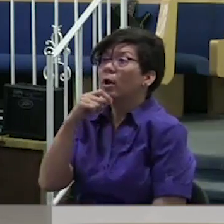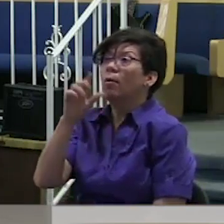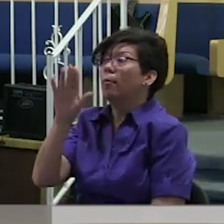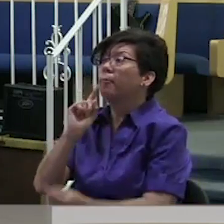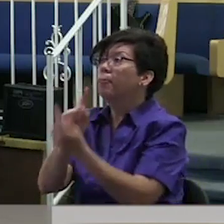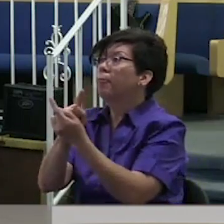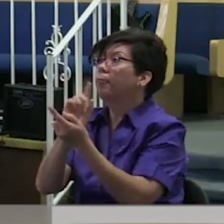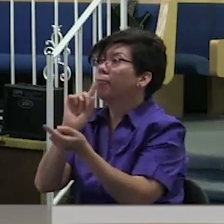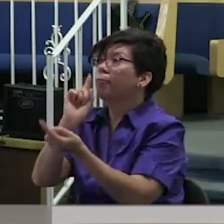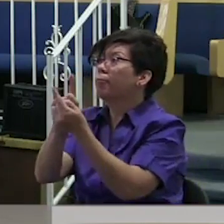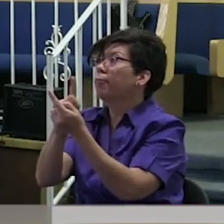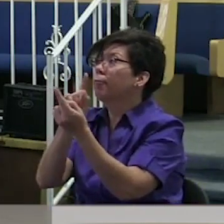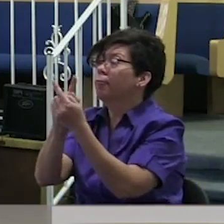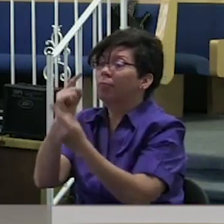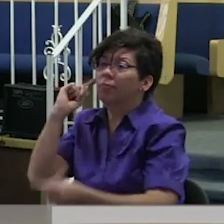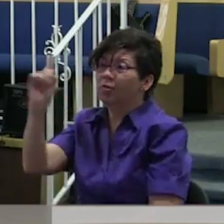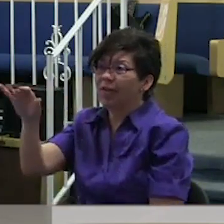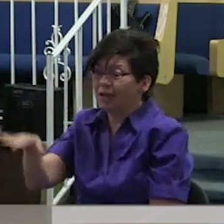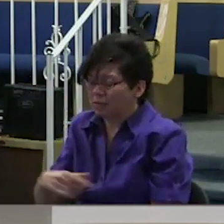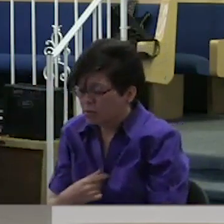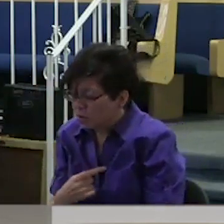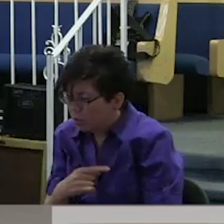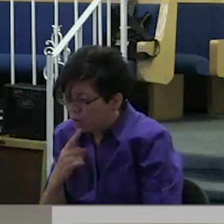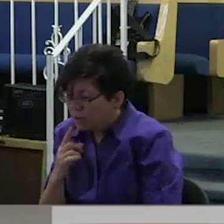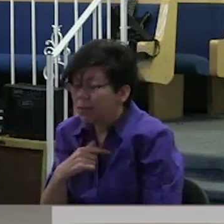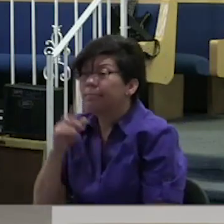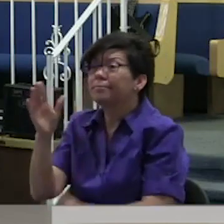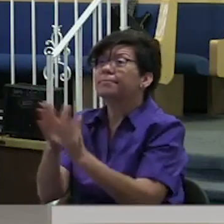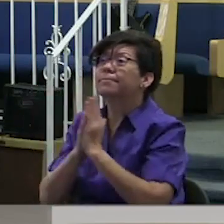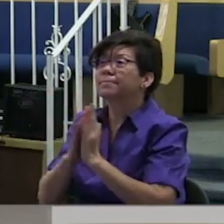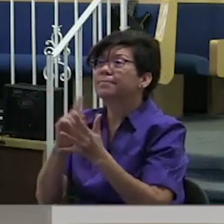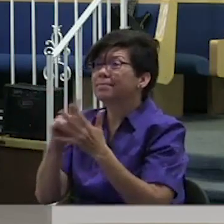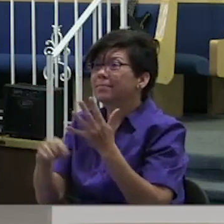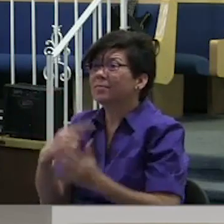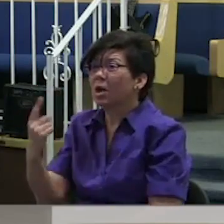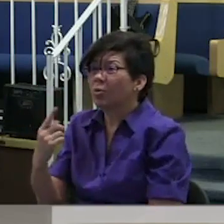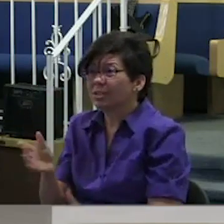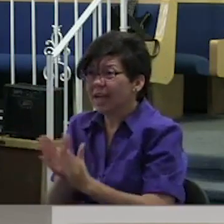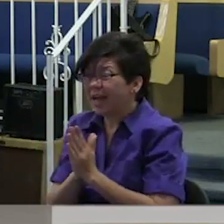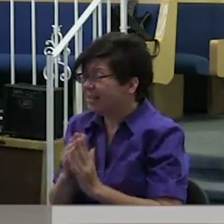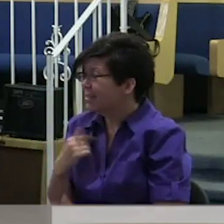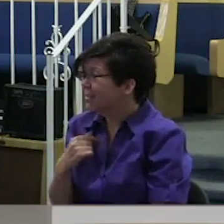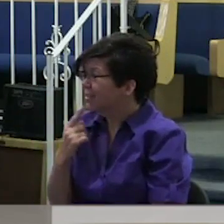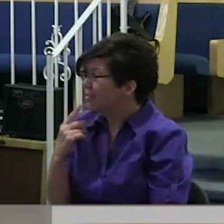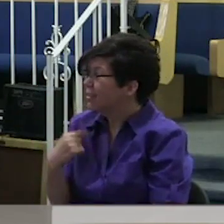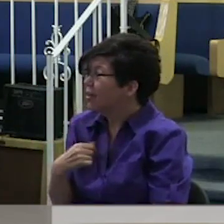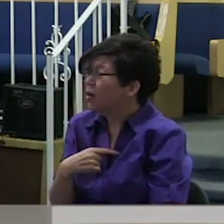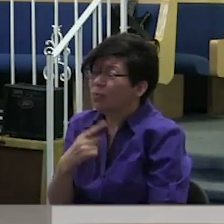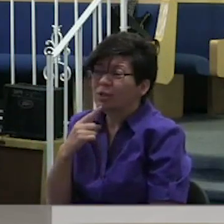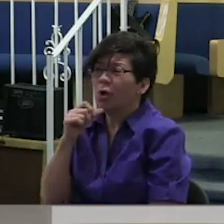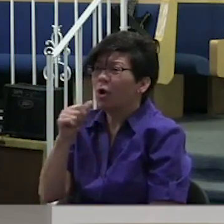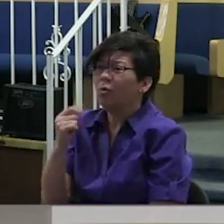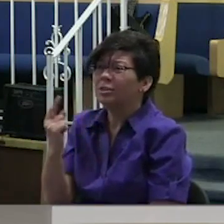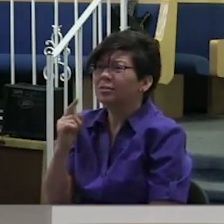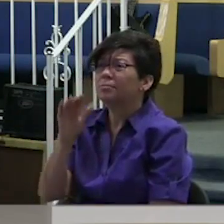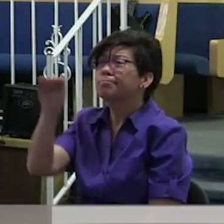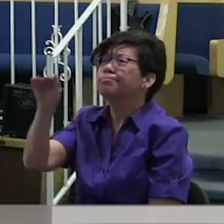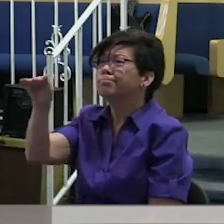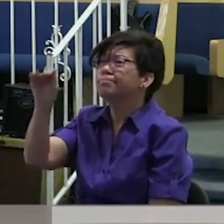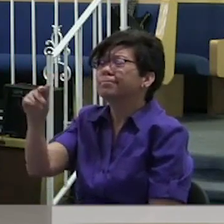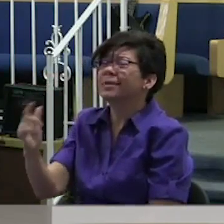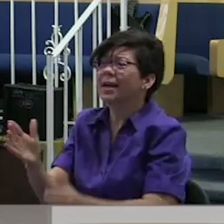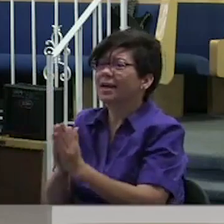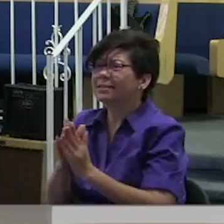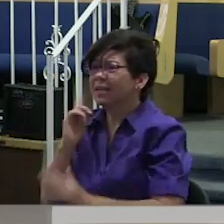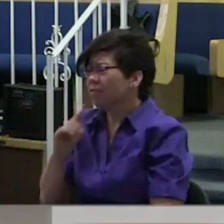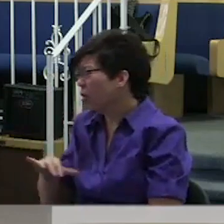God always begging. We don't go to God just always asking for this. We don't go to God always just